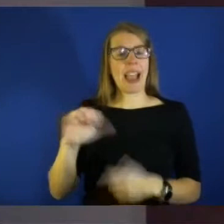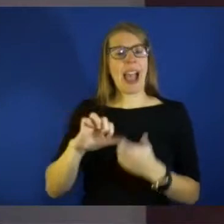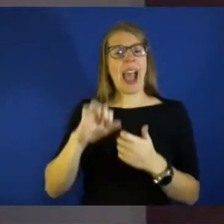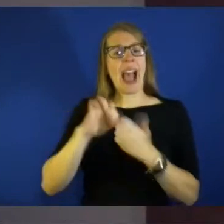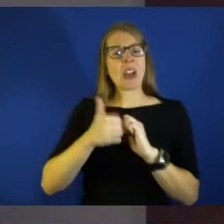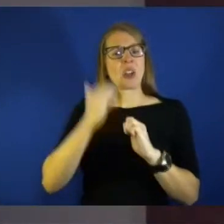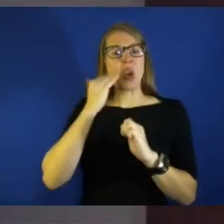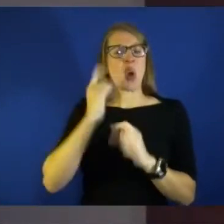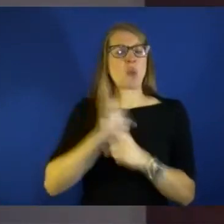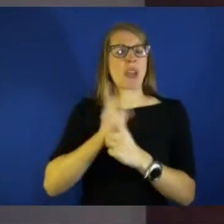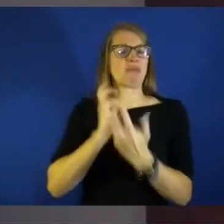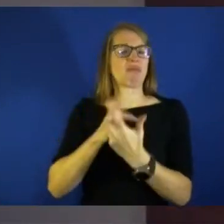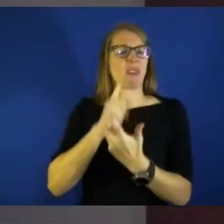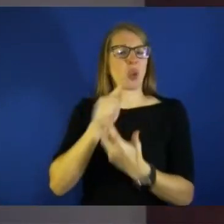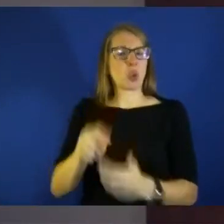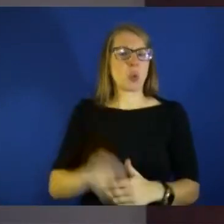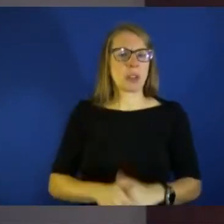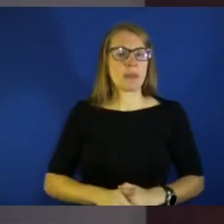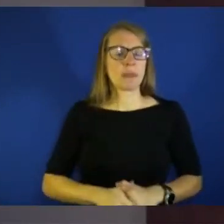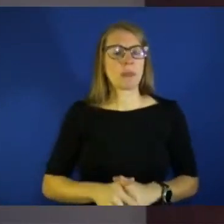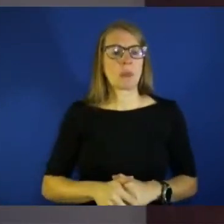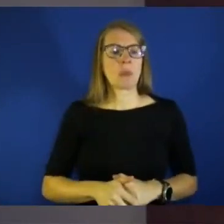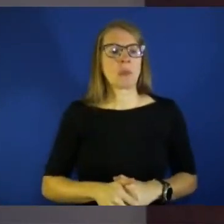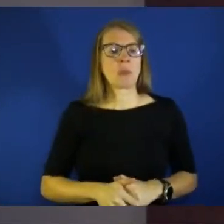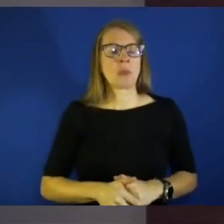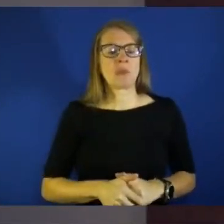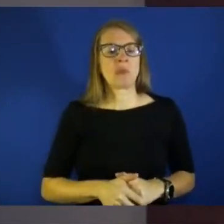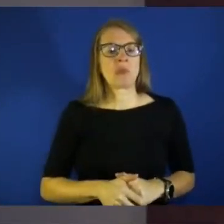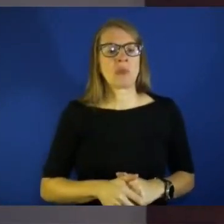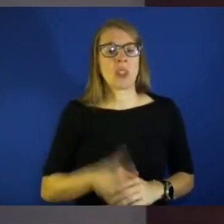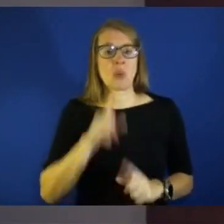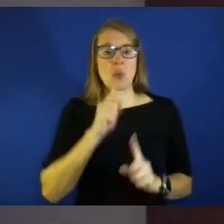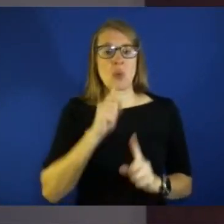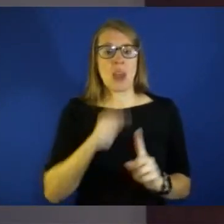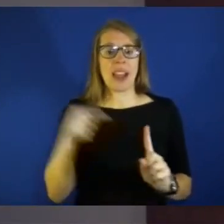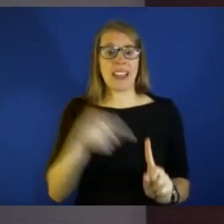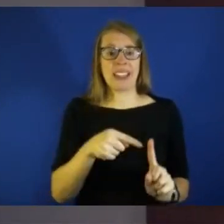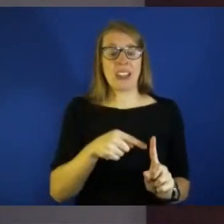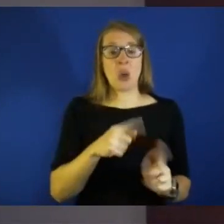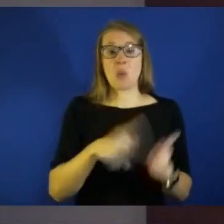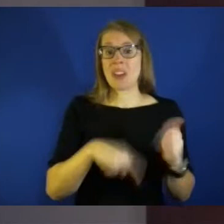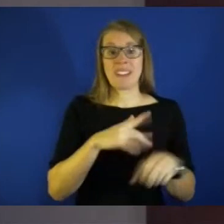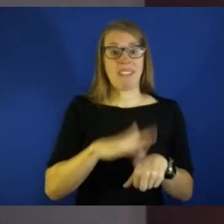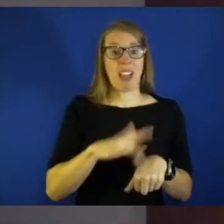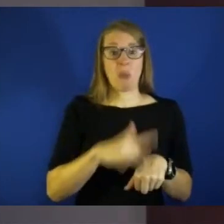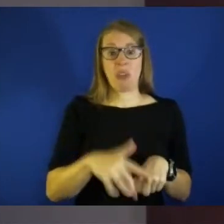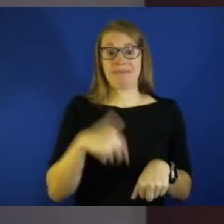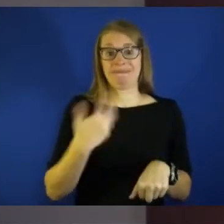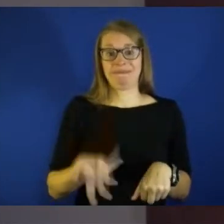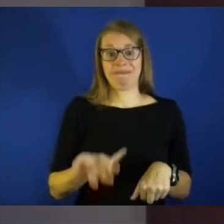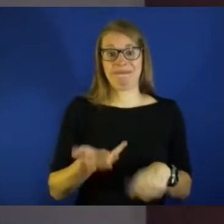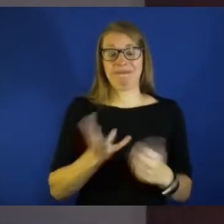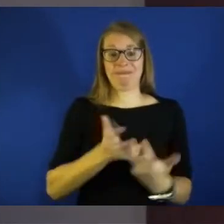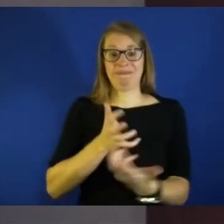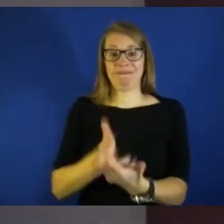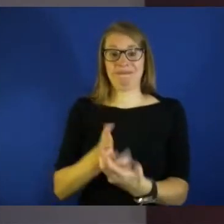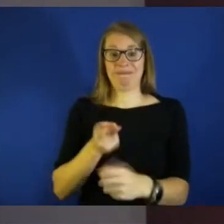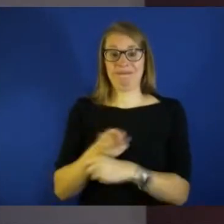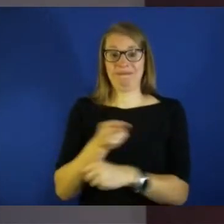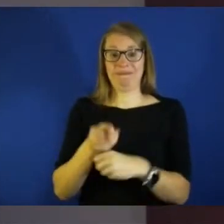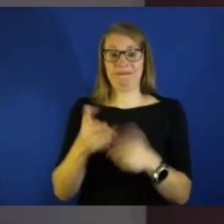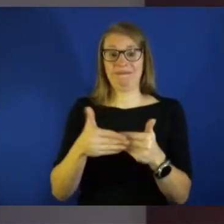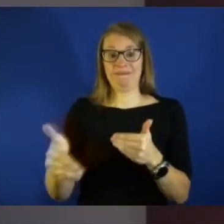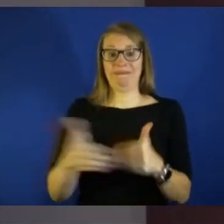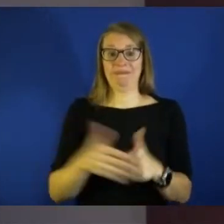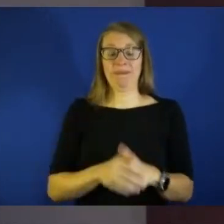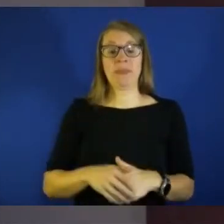Yeah. Well, a lot of it comes down to what's available. And so Dr. Hawkinson mentioned earlier that there's